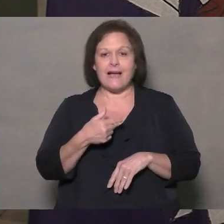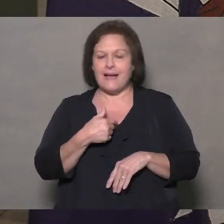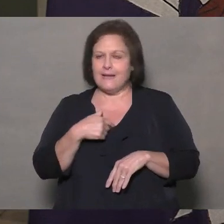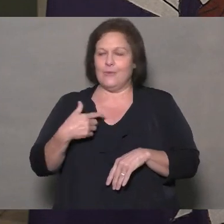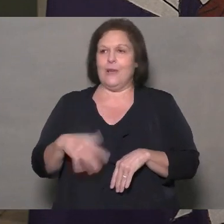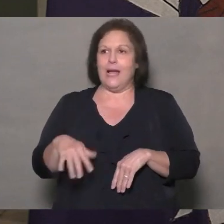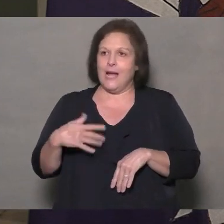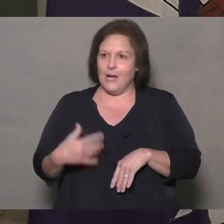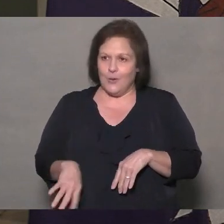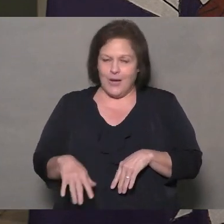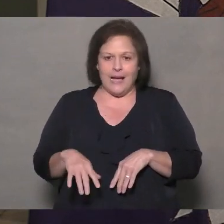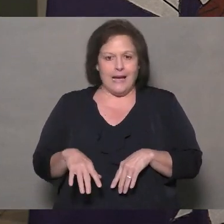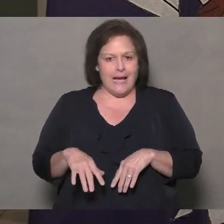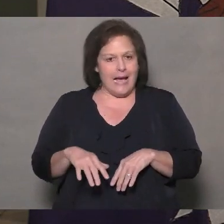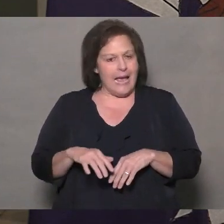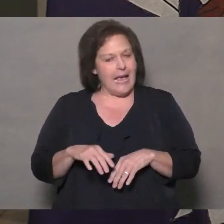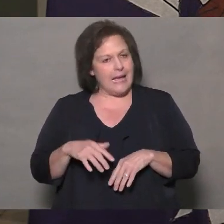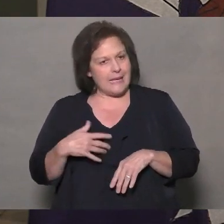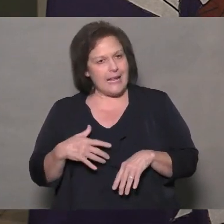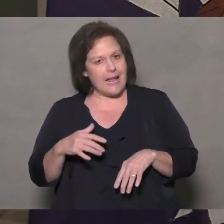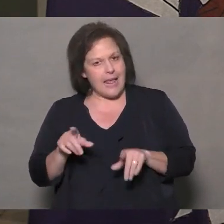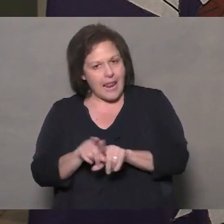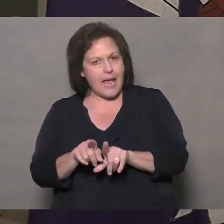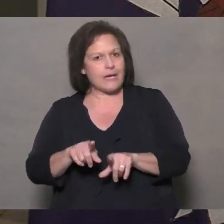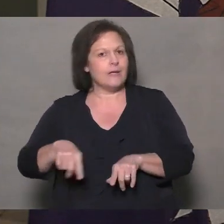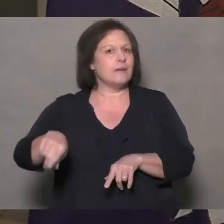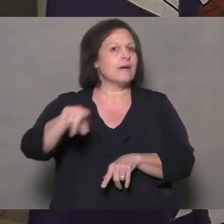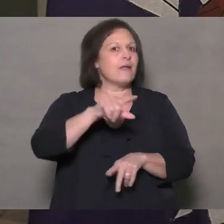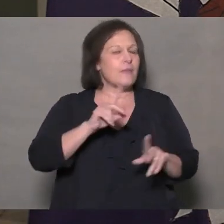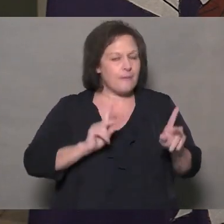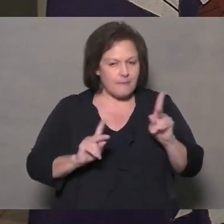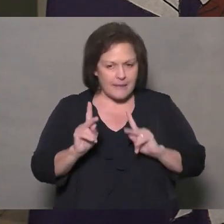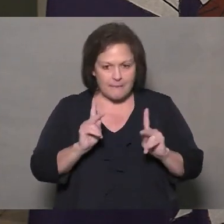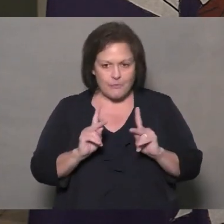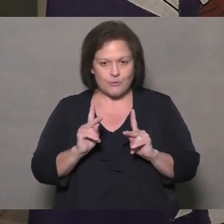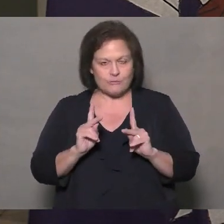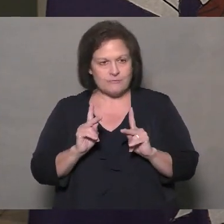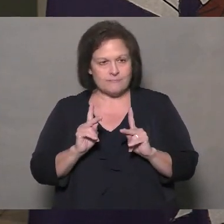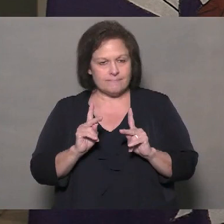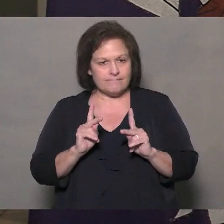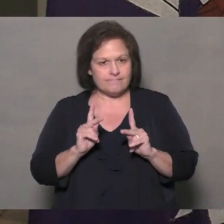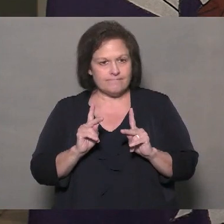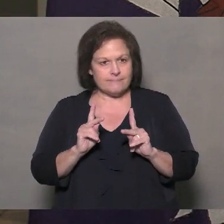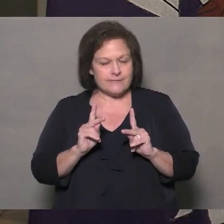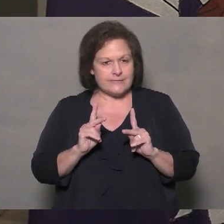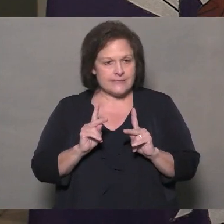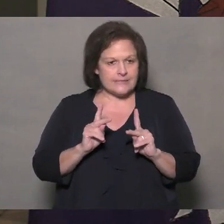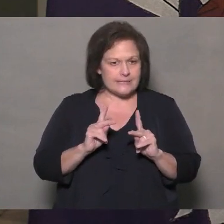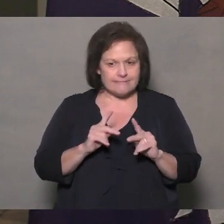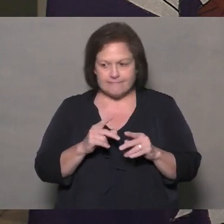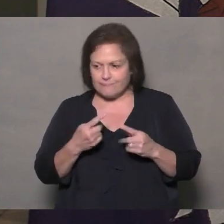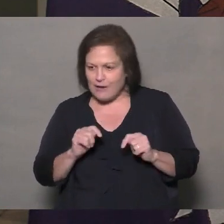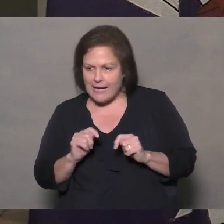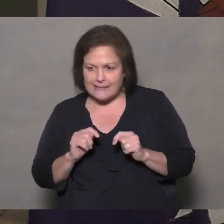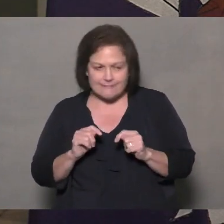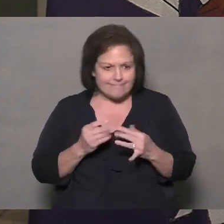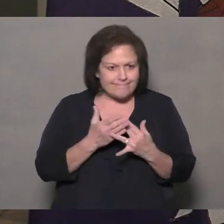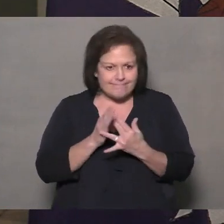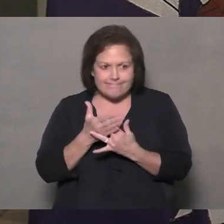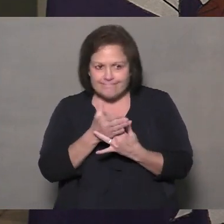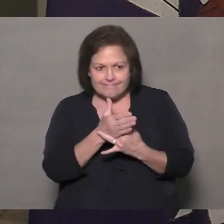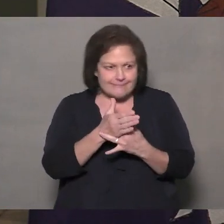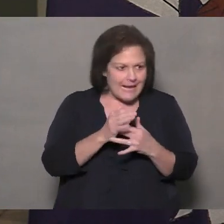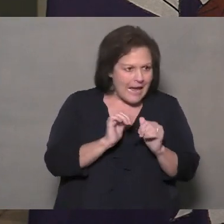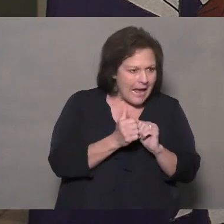awe of how you, like so many of our residents, have navigated the challenge of suddenly becoming